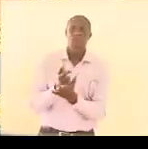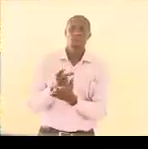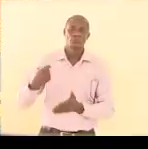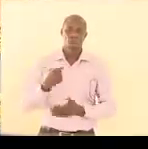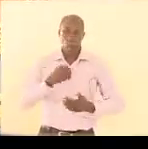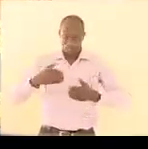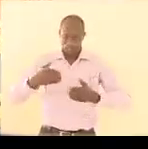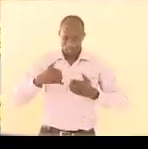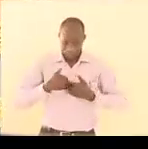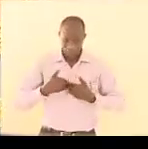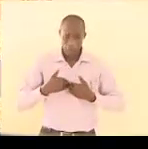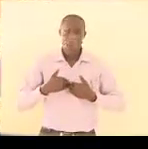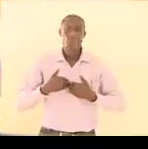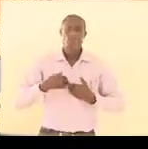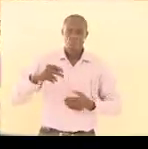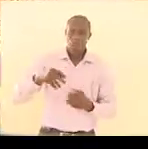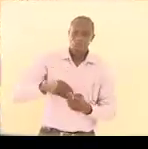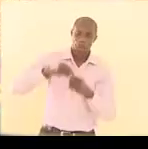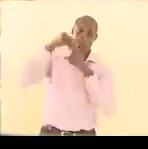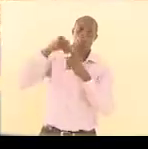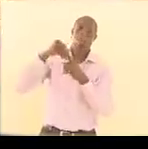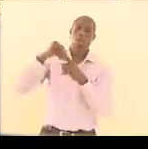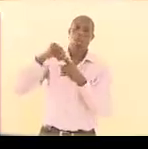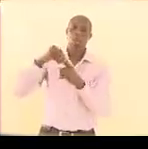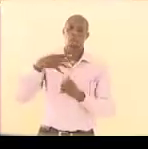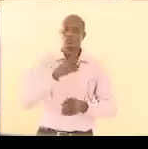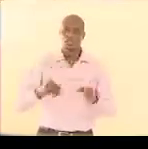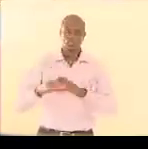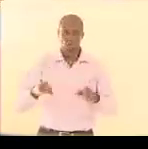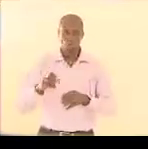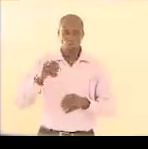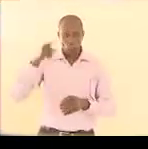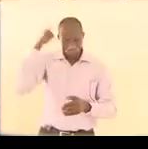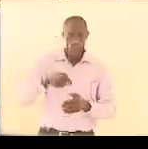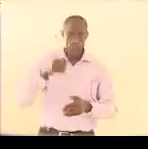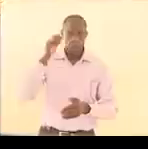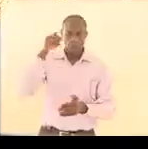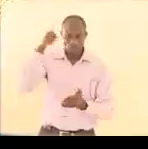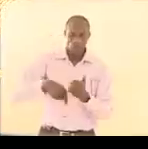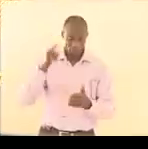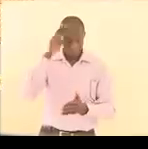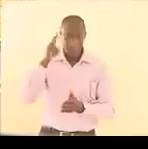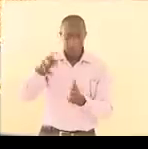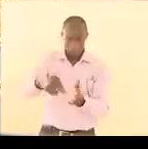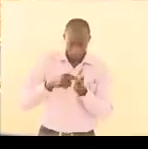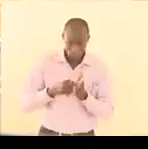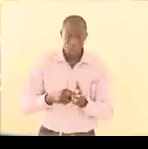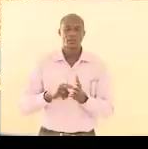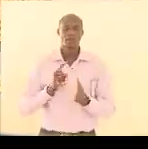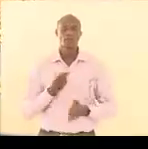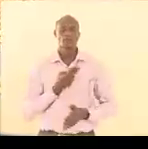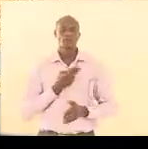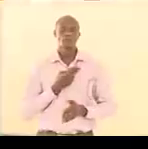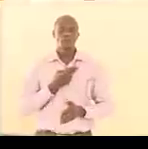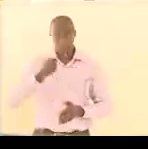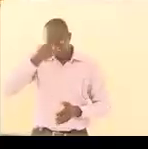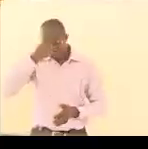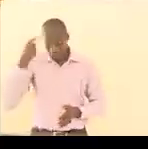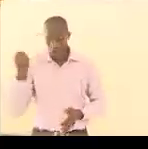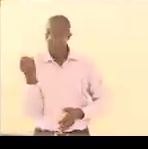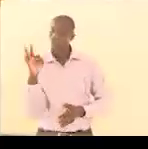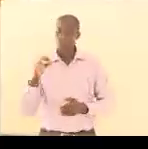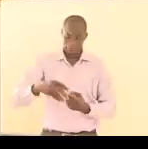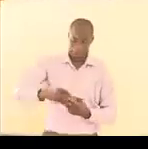relationship, we now have a special link with him and to do what he requires of us in our daily life. On account of